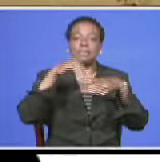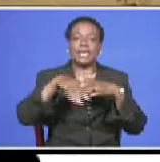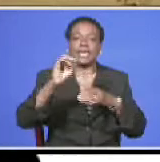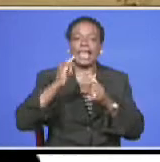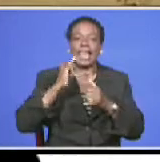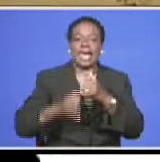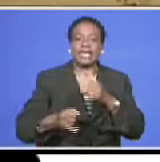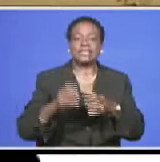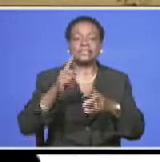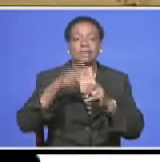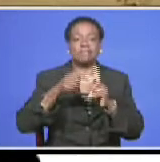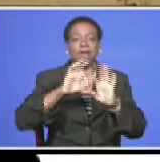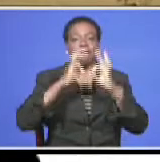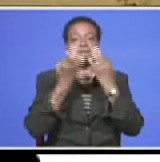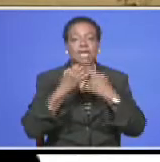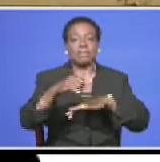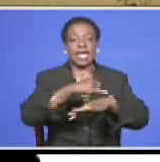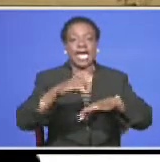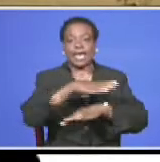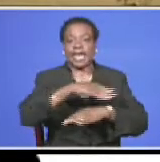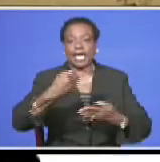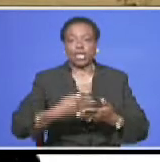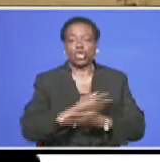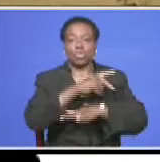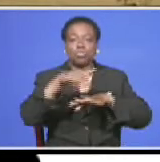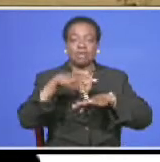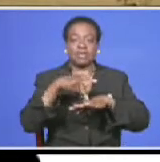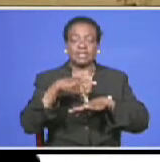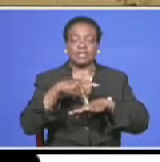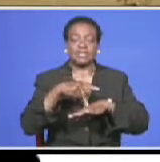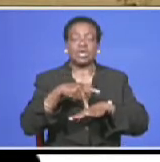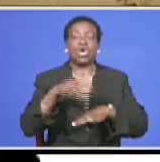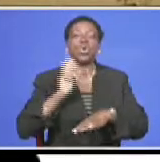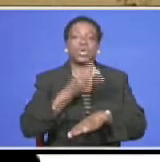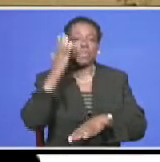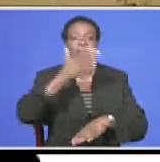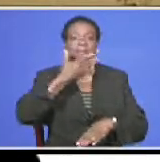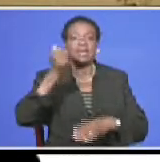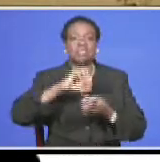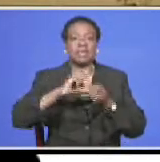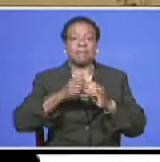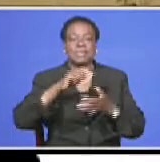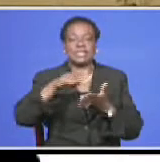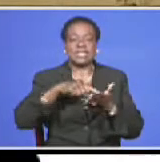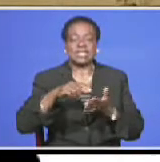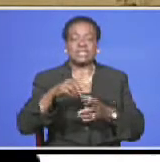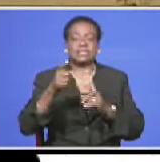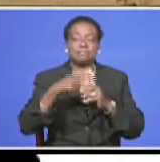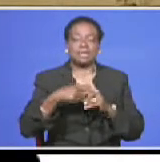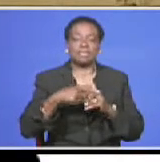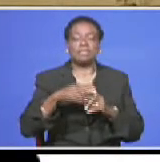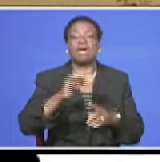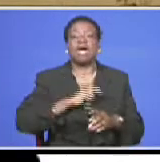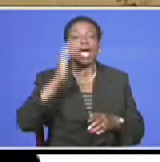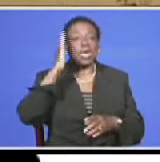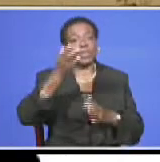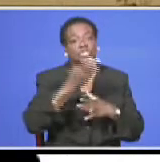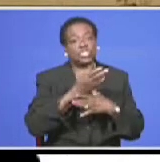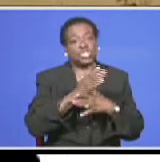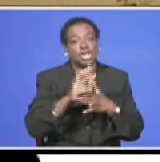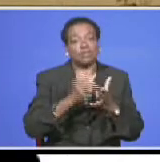Family Islands and New Providence, and we are hoping to better those numbers this month. I'll share all that with you over the next 2 weeks